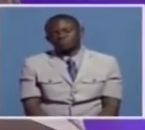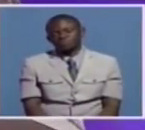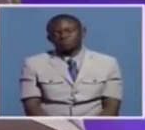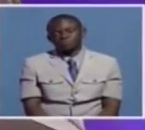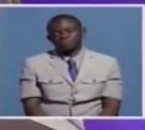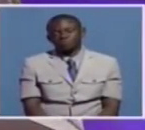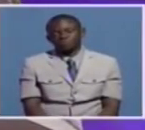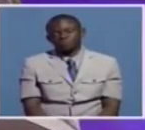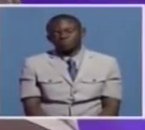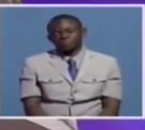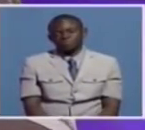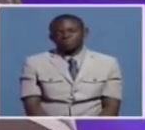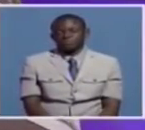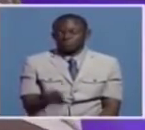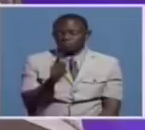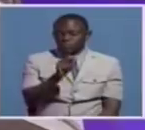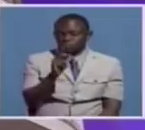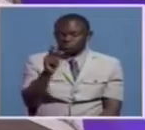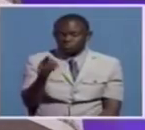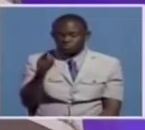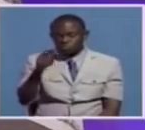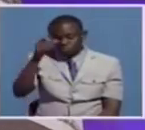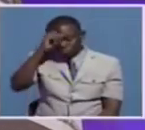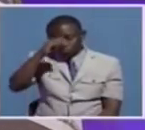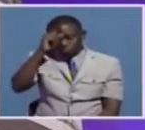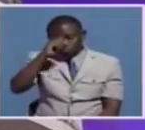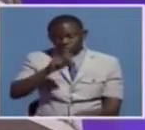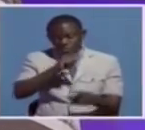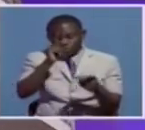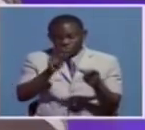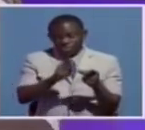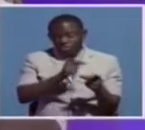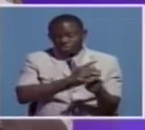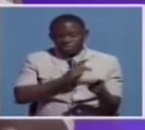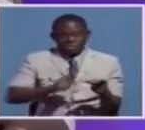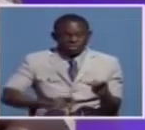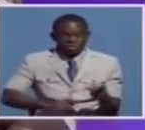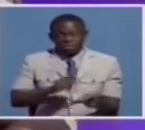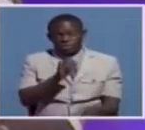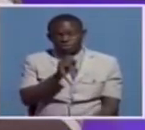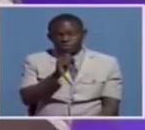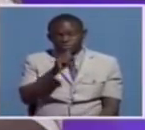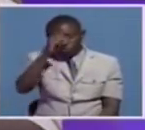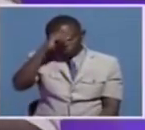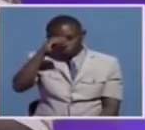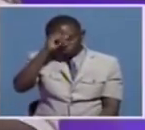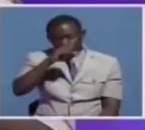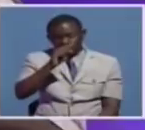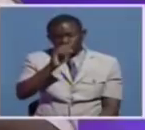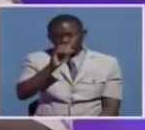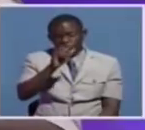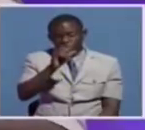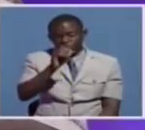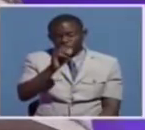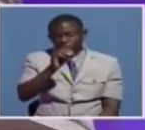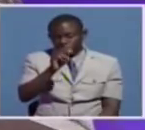wisdom of King Solomon, that I'd rather have the child in somebody else's arms alive than half of a child dead